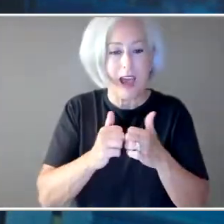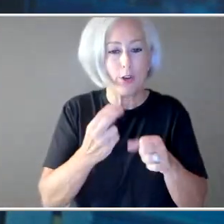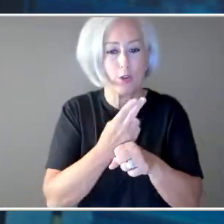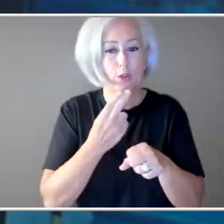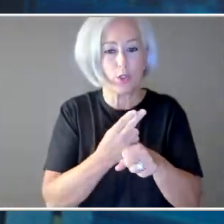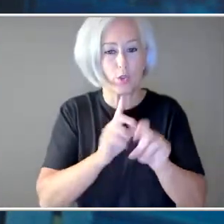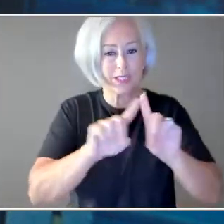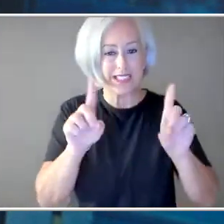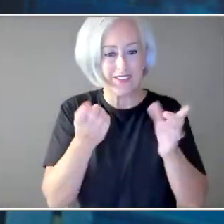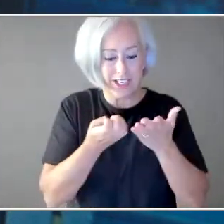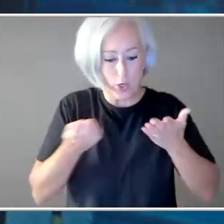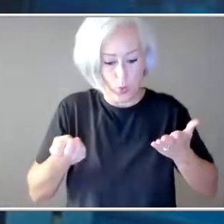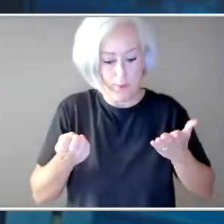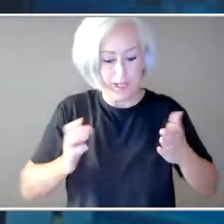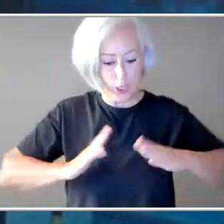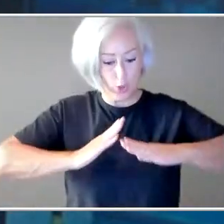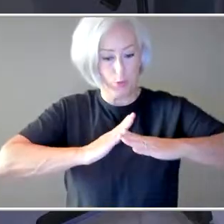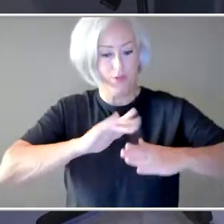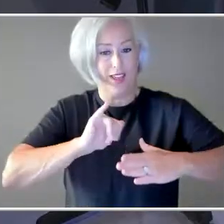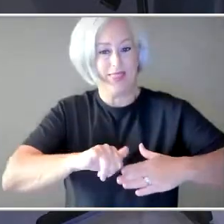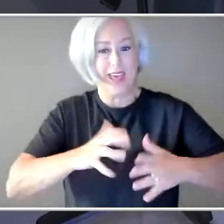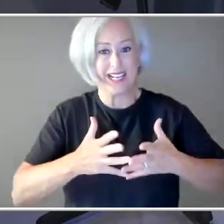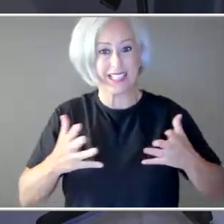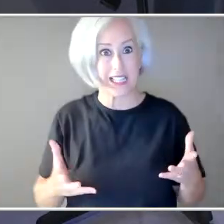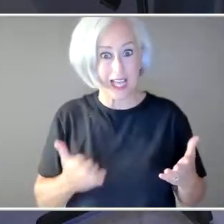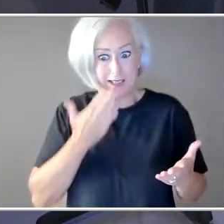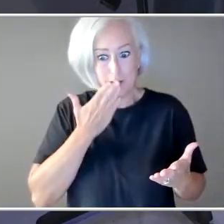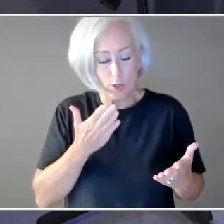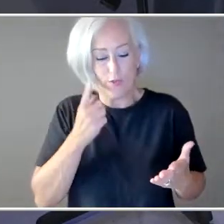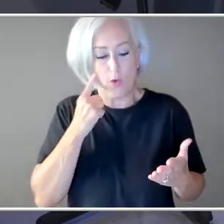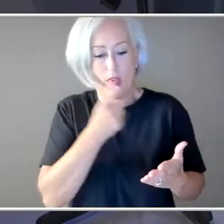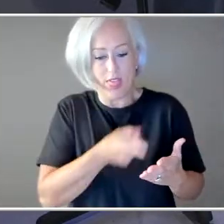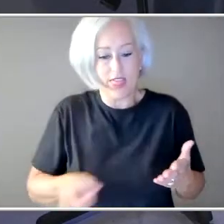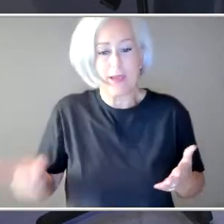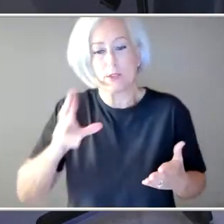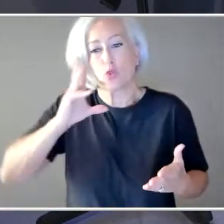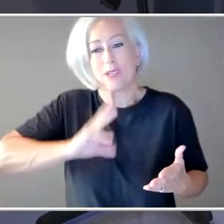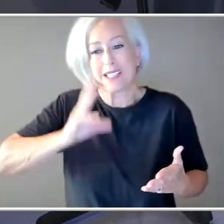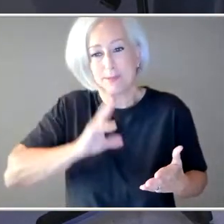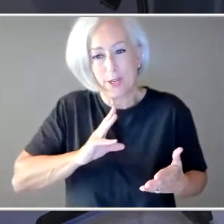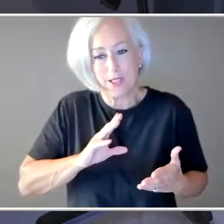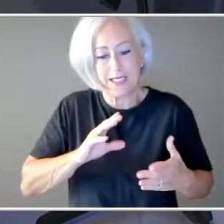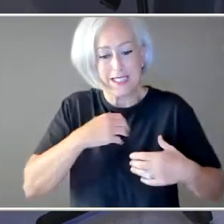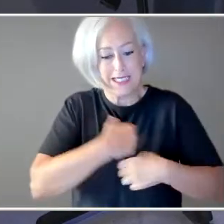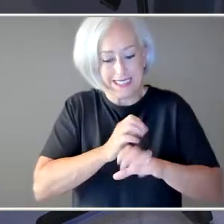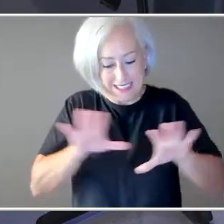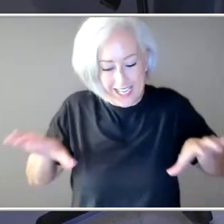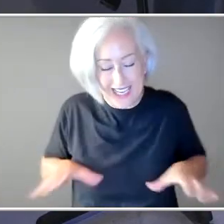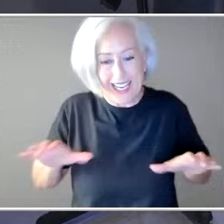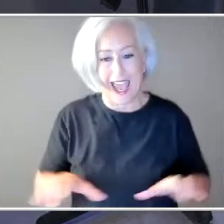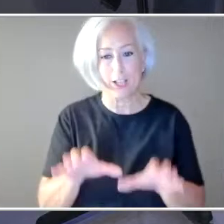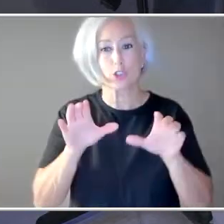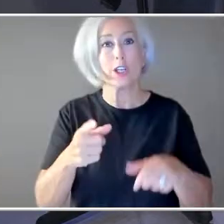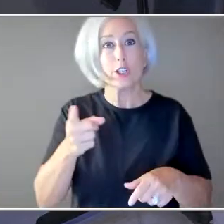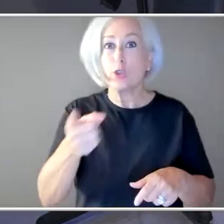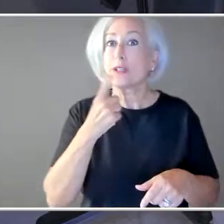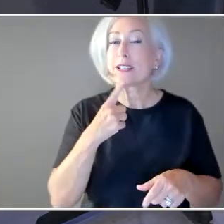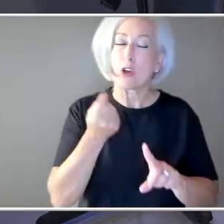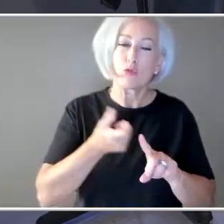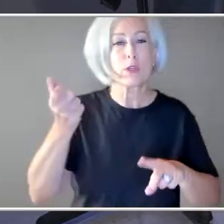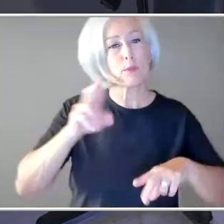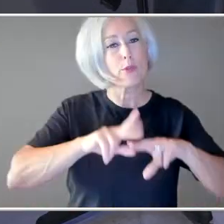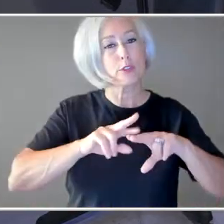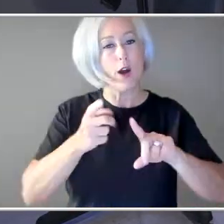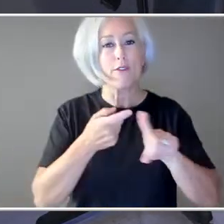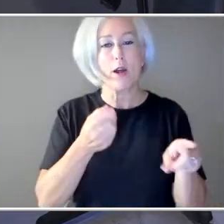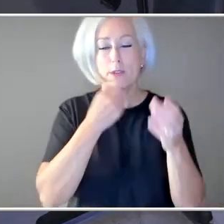a lot, and it's good for them to see it. Yeah, putting that in action. 'Cause as you said, taking salt out. You can say it in your head, okay, we're going to take salt out, but what does